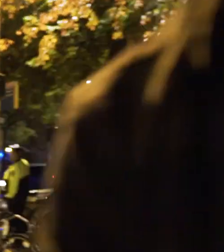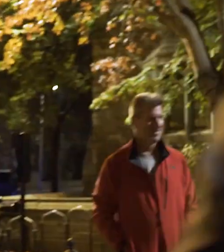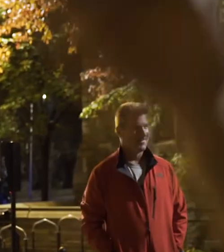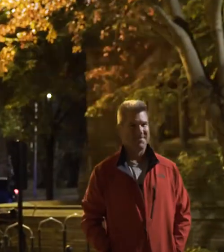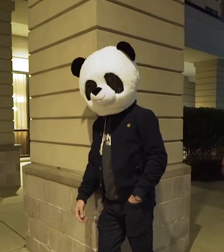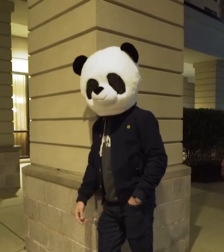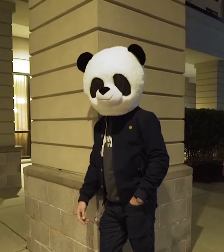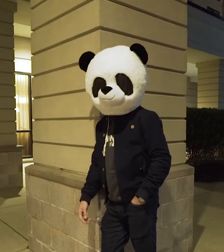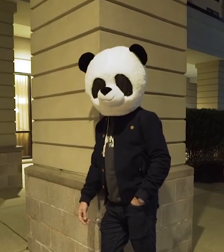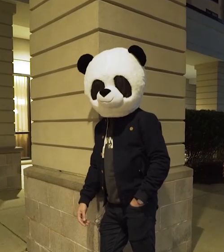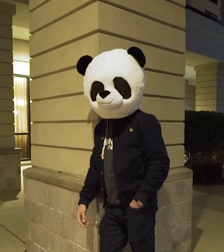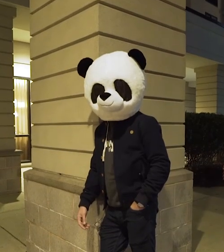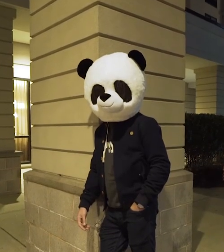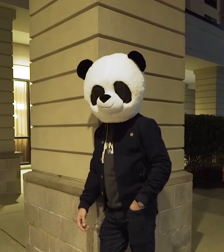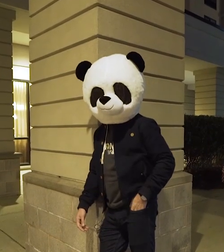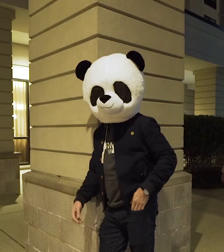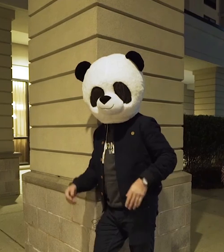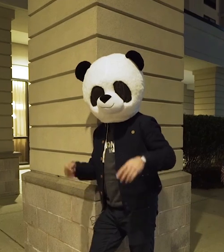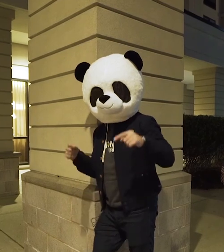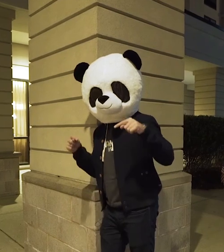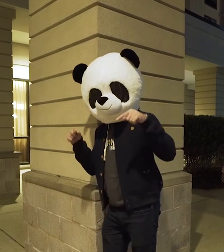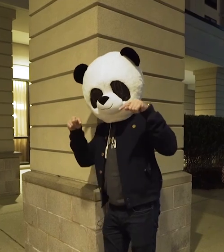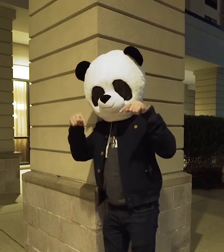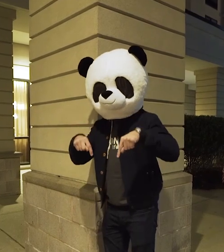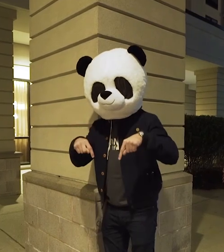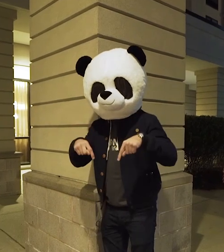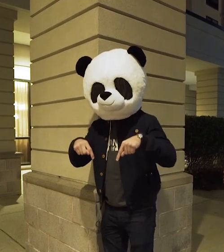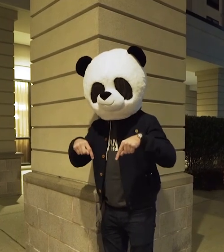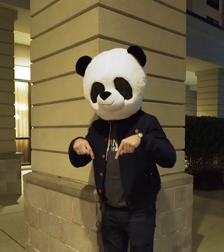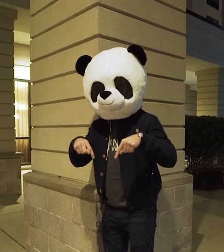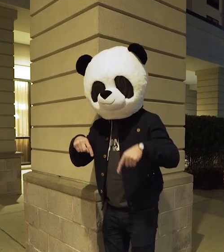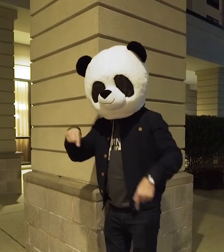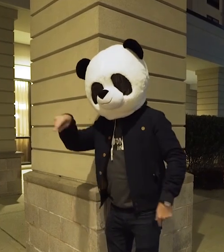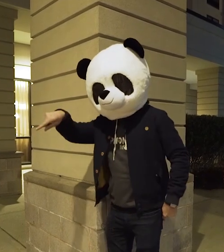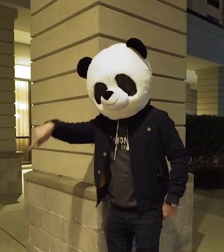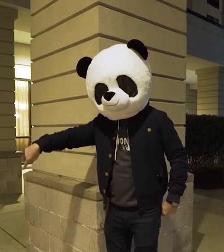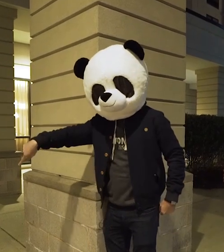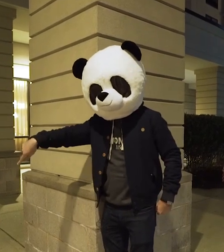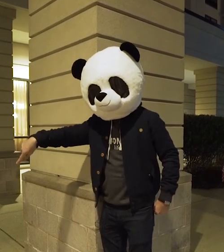mwah. See you, everybody. Hey, did you like what you saw? Then you should probably hit here to subscribe,